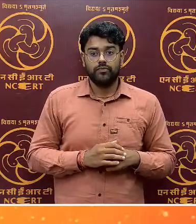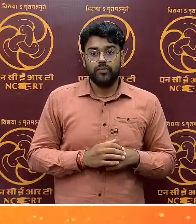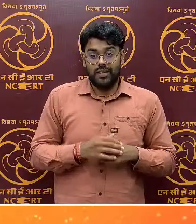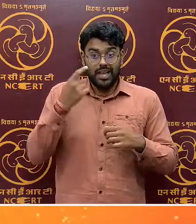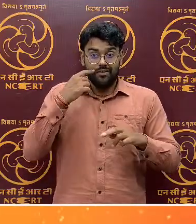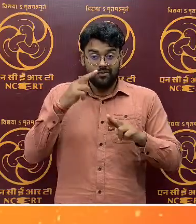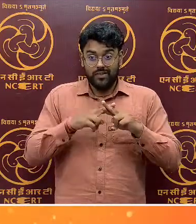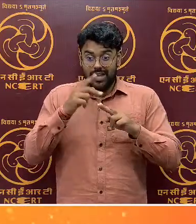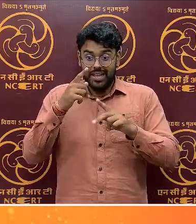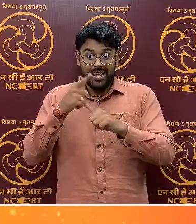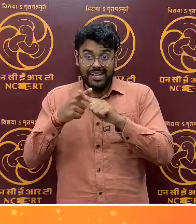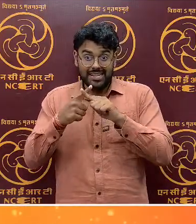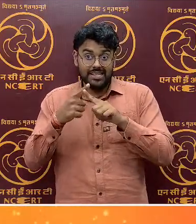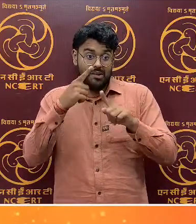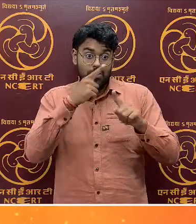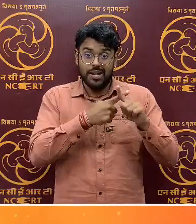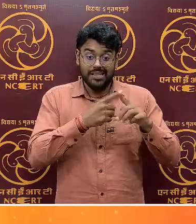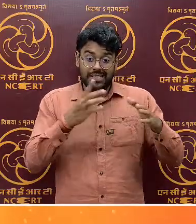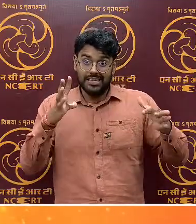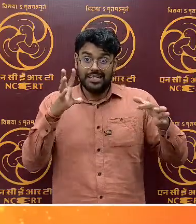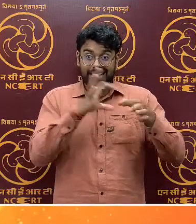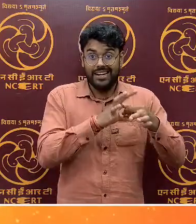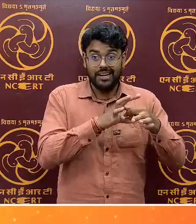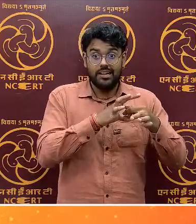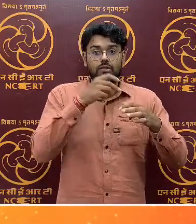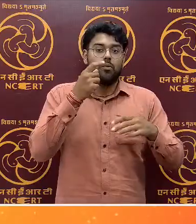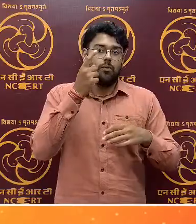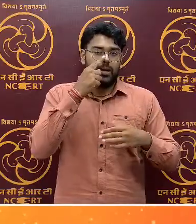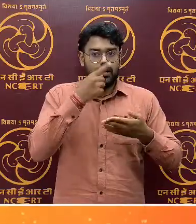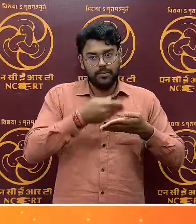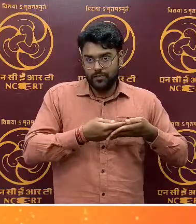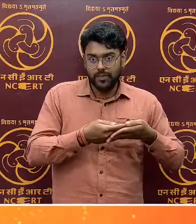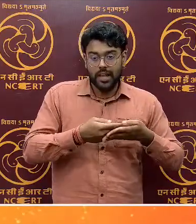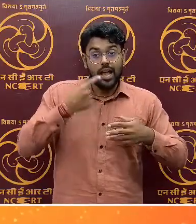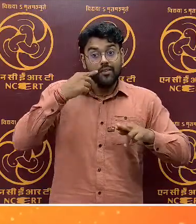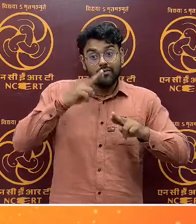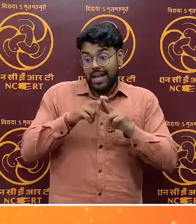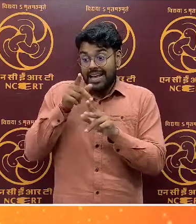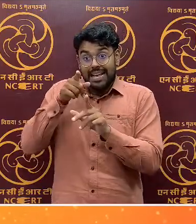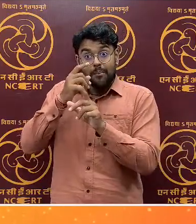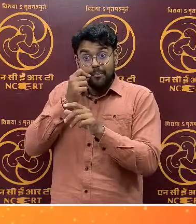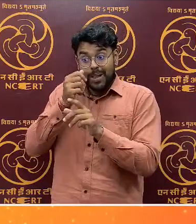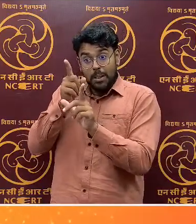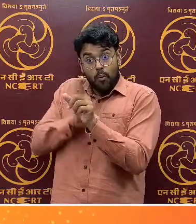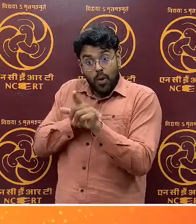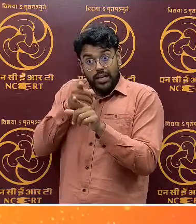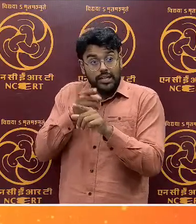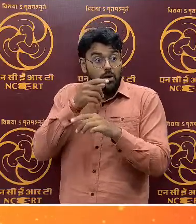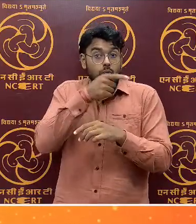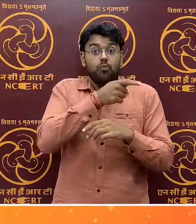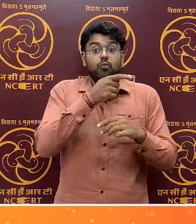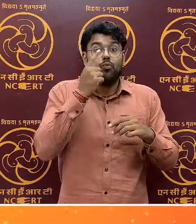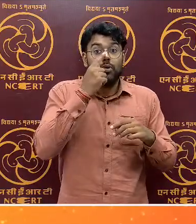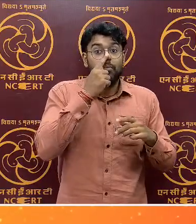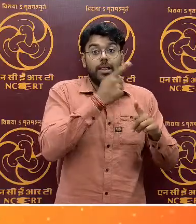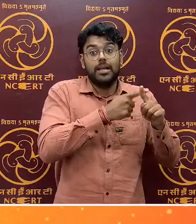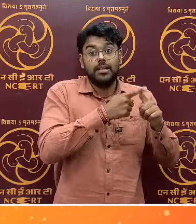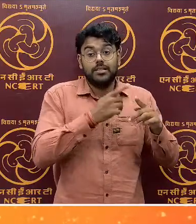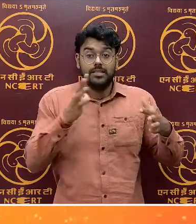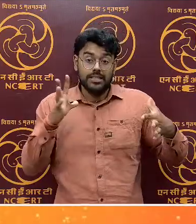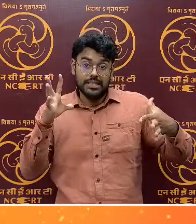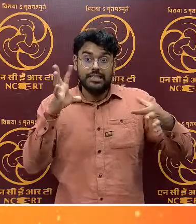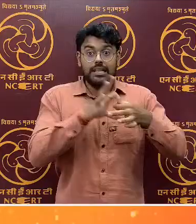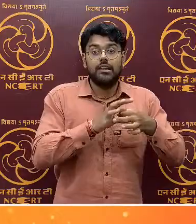of female, then it is a girl child. When X is fusing with Y, then it is a male child. Not in the hands of women at all. No.